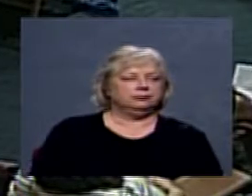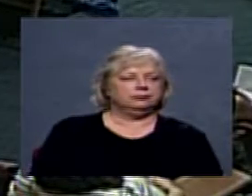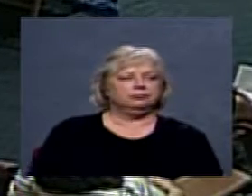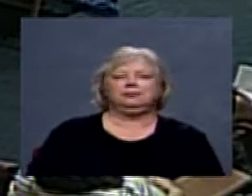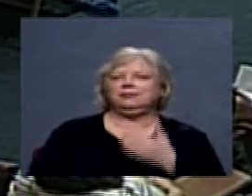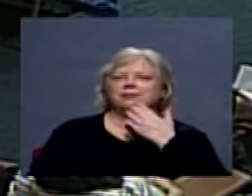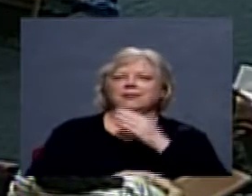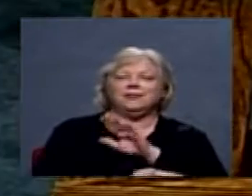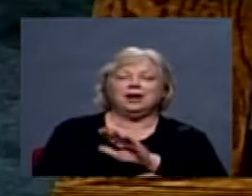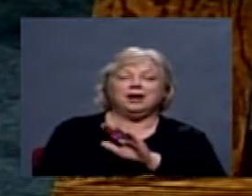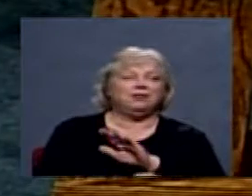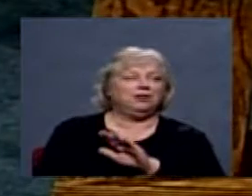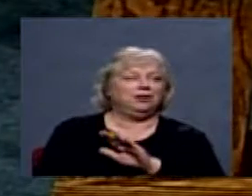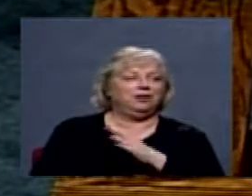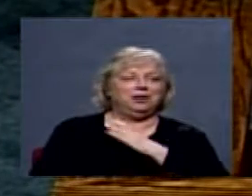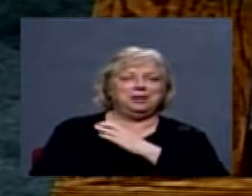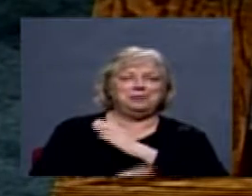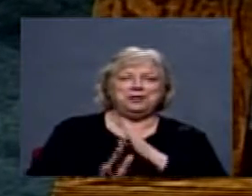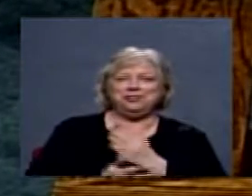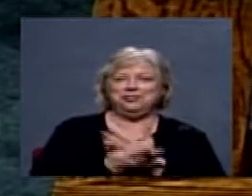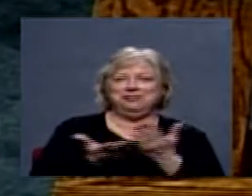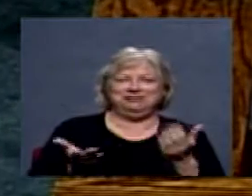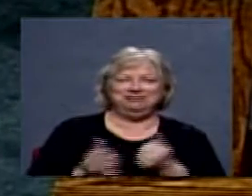Good afternoon, Commissioners.